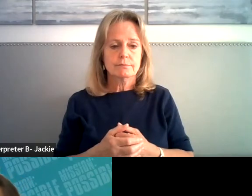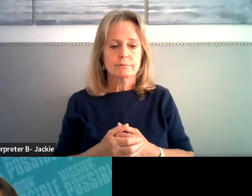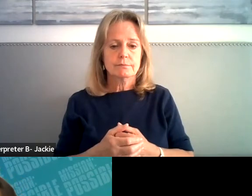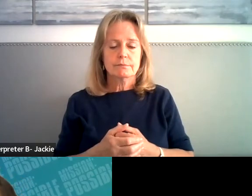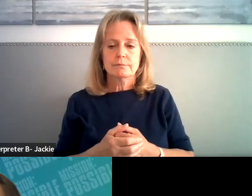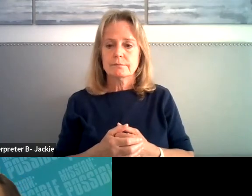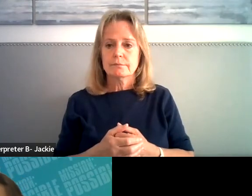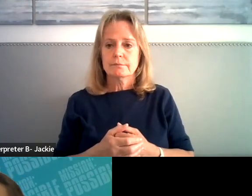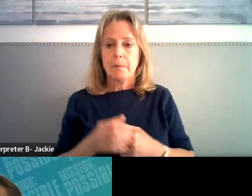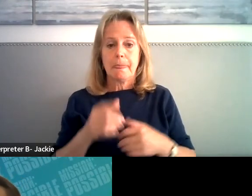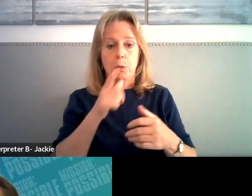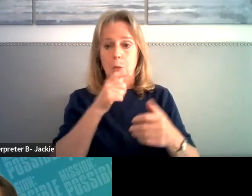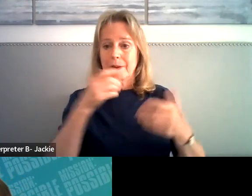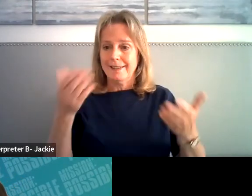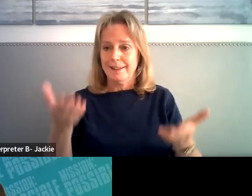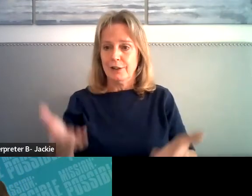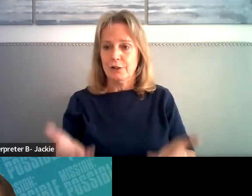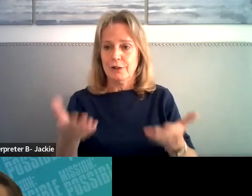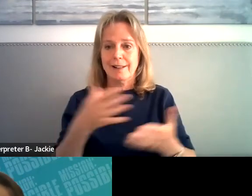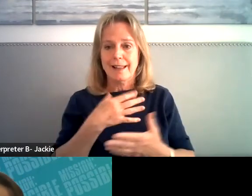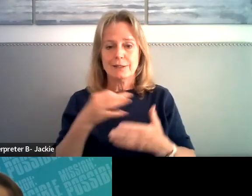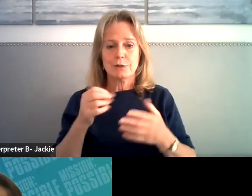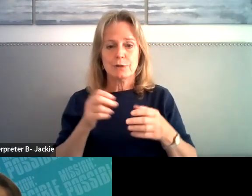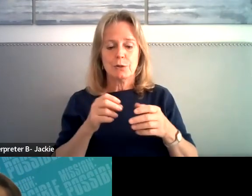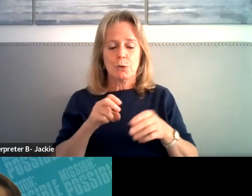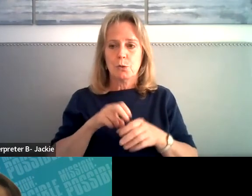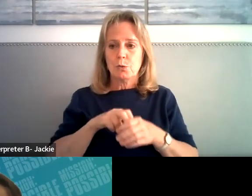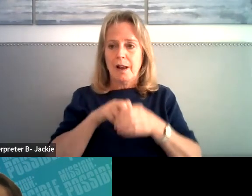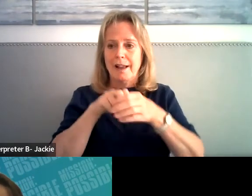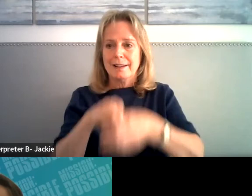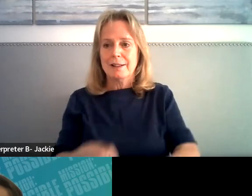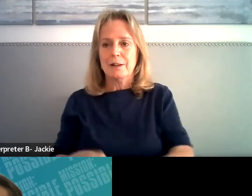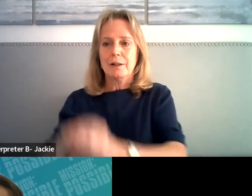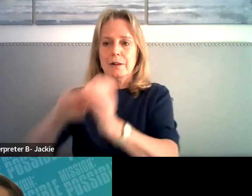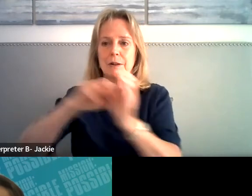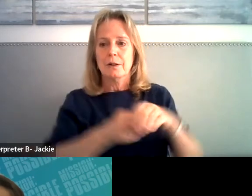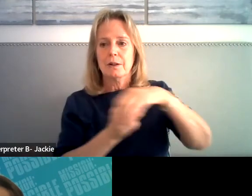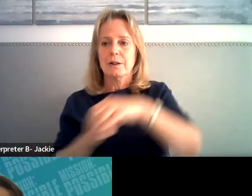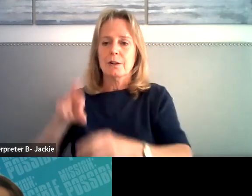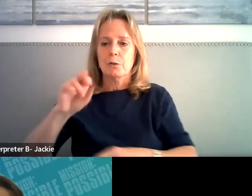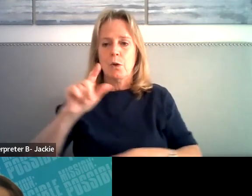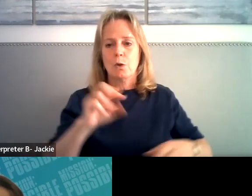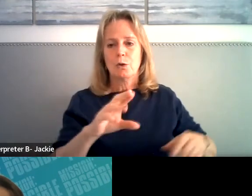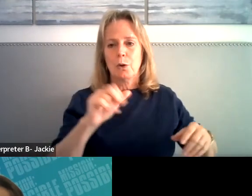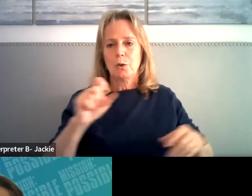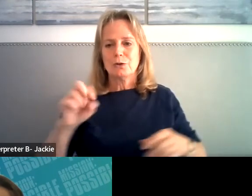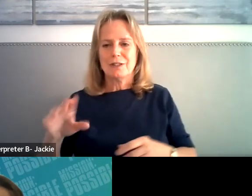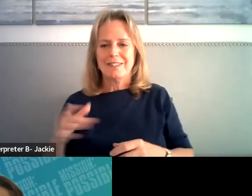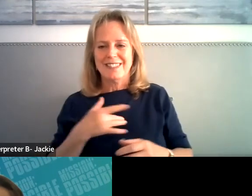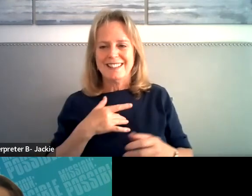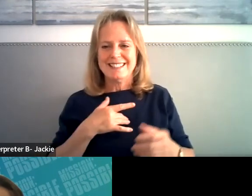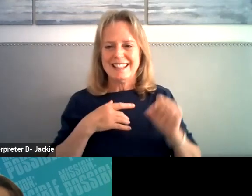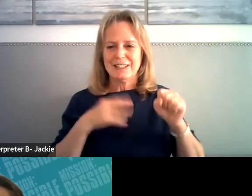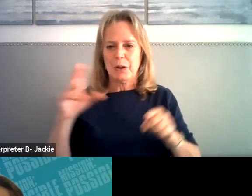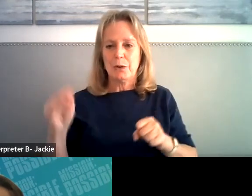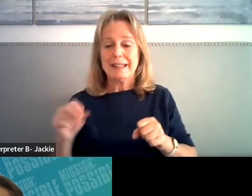Who here likes to ride in a roller coaster? And feel free to put it in the chat, yes or no.